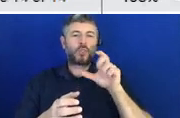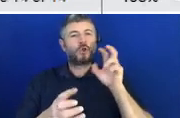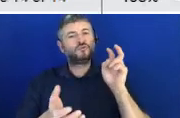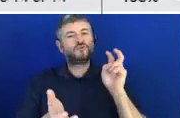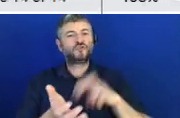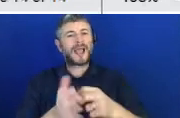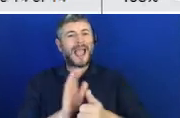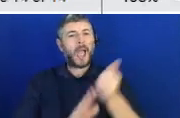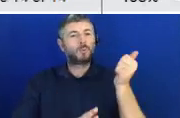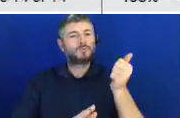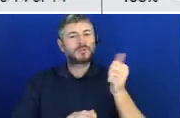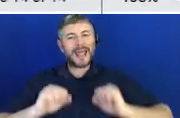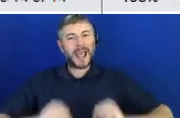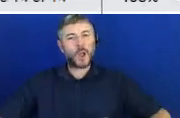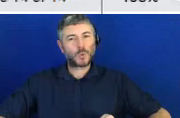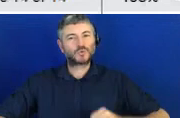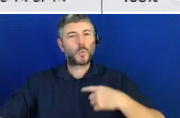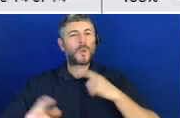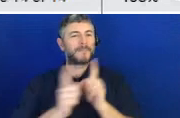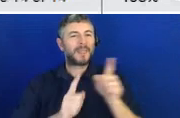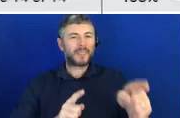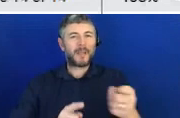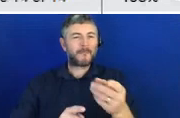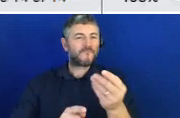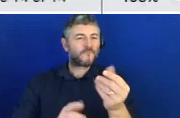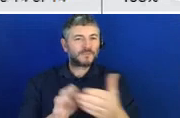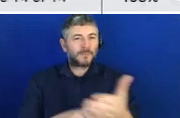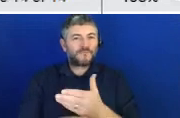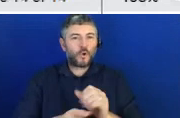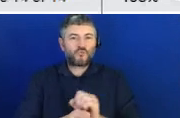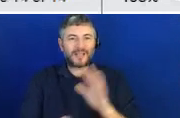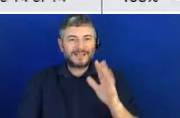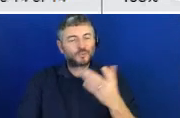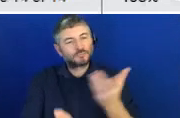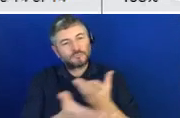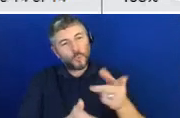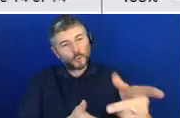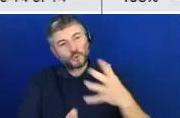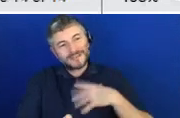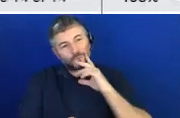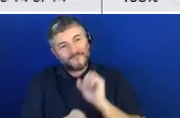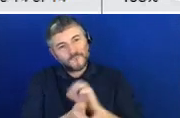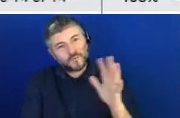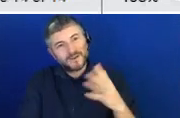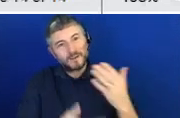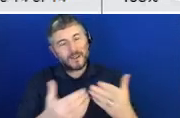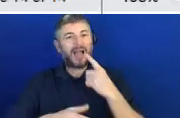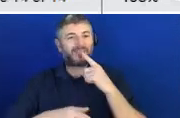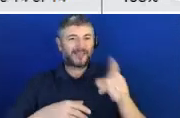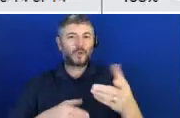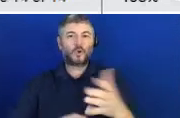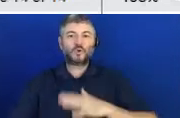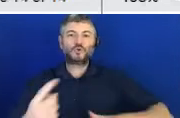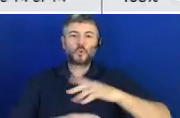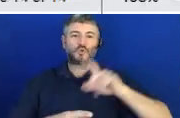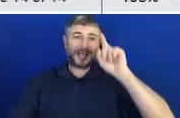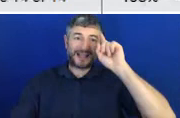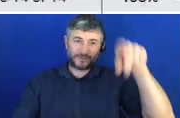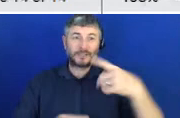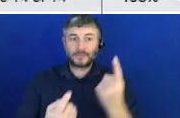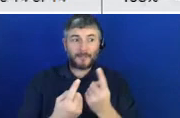12 weeks before point of release to talk about what they need and their thoughts. And I completely agree with you. Social enterprise is something which comes up a